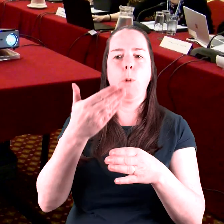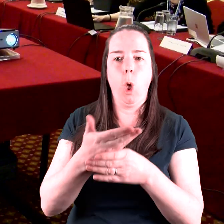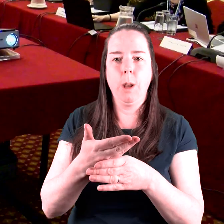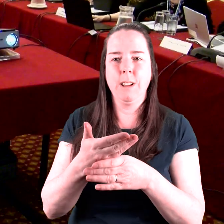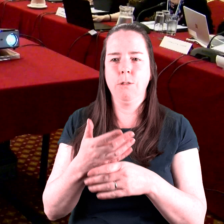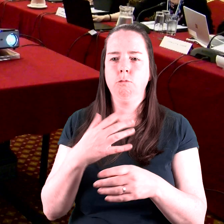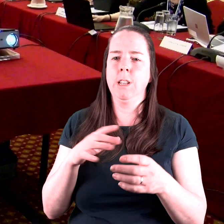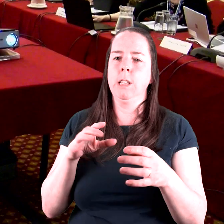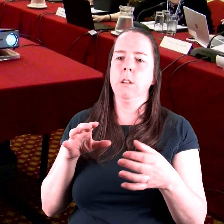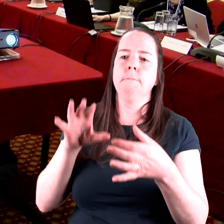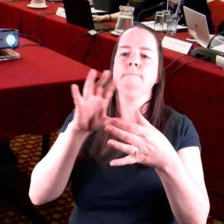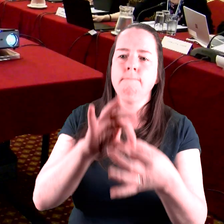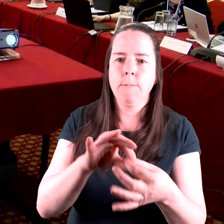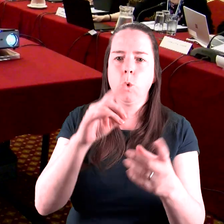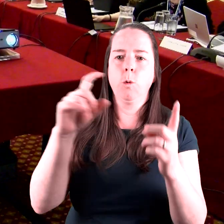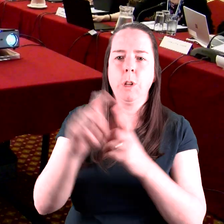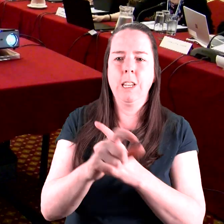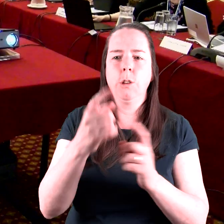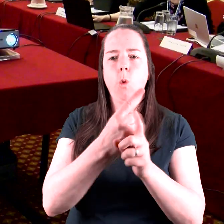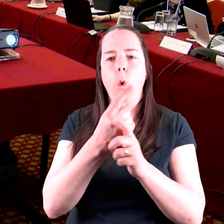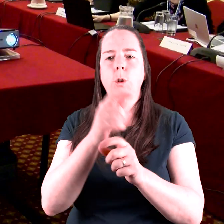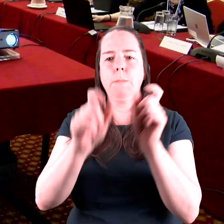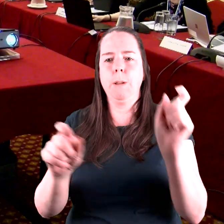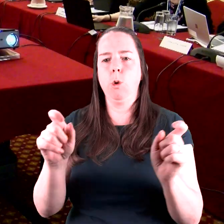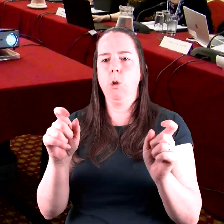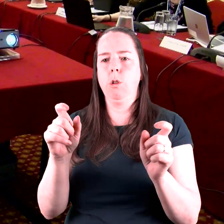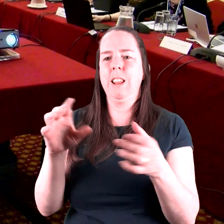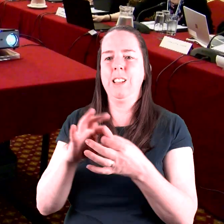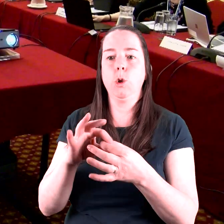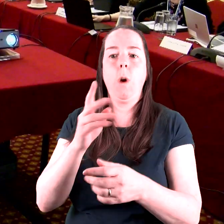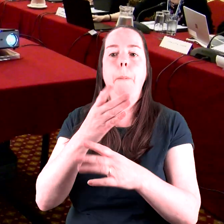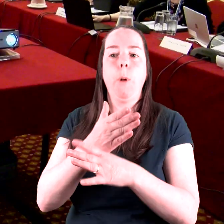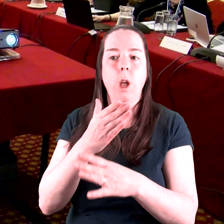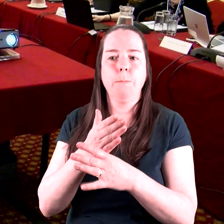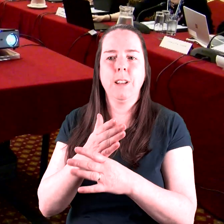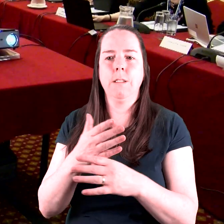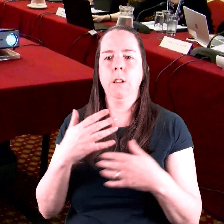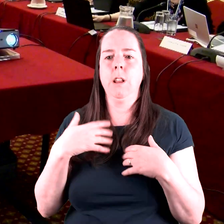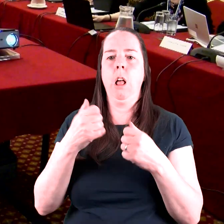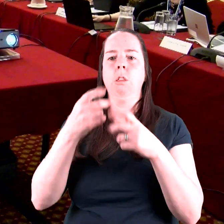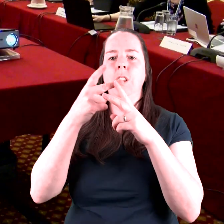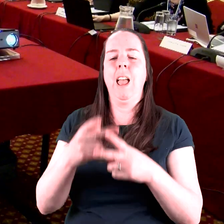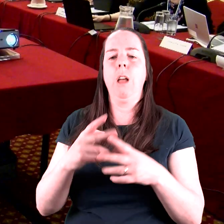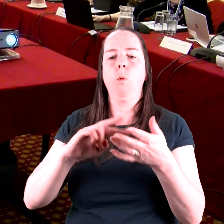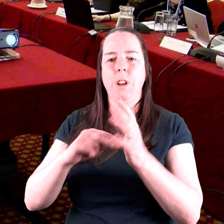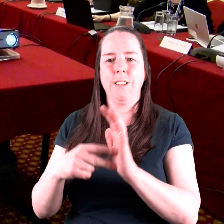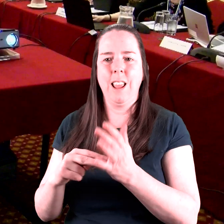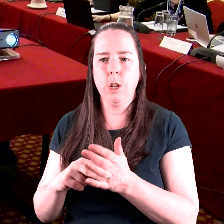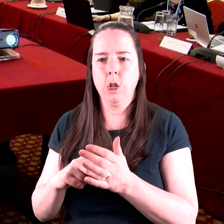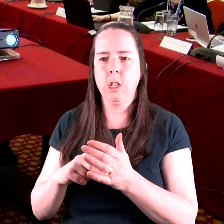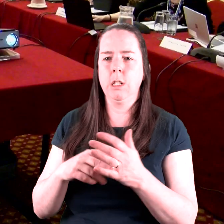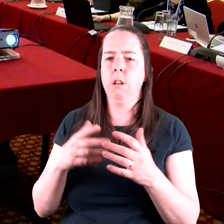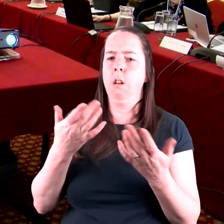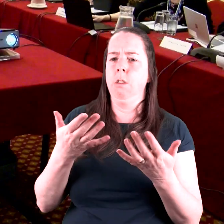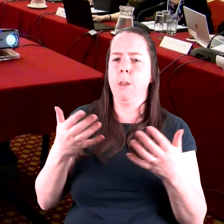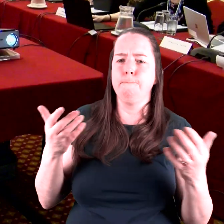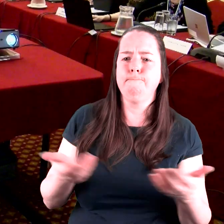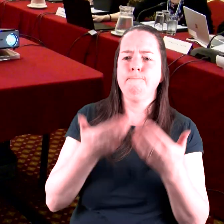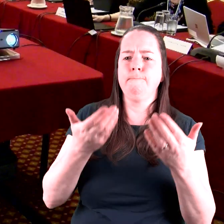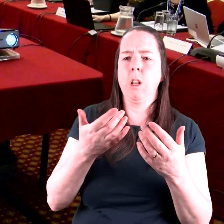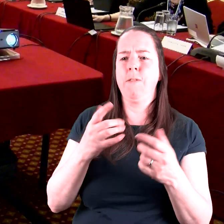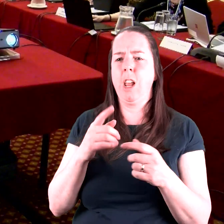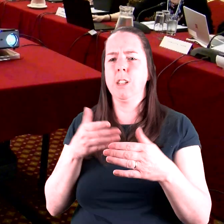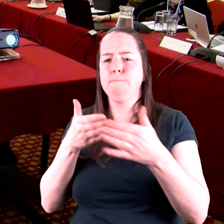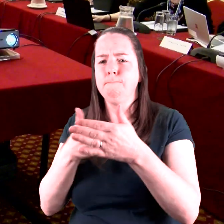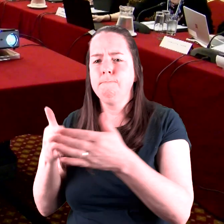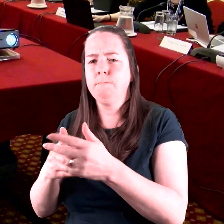really reaching into communities and talking to people around employment in health and care organisations and the kind of motivators and blockers,